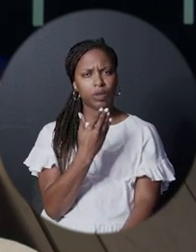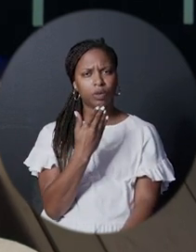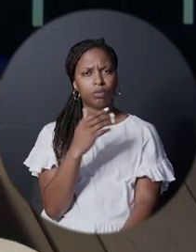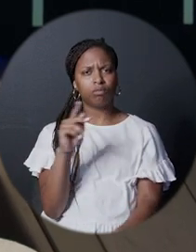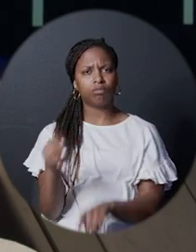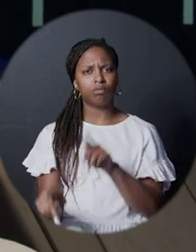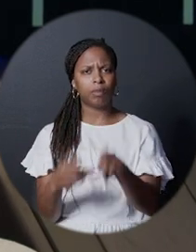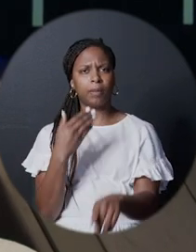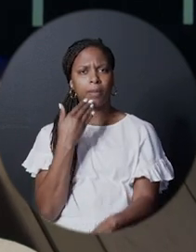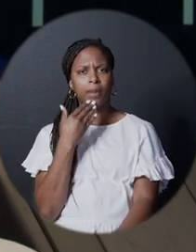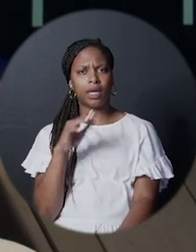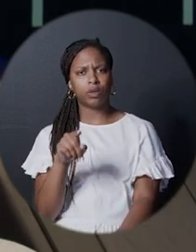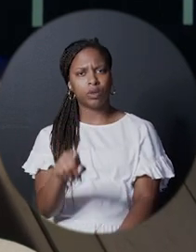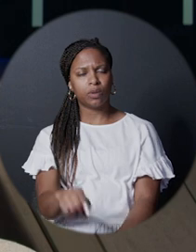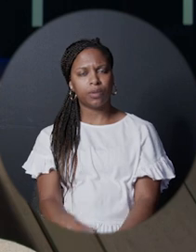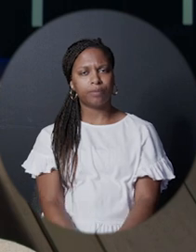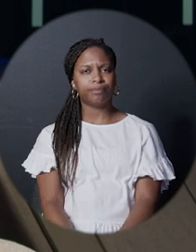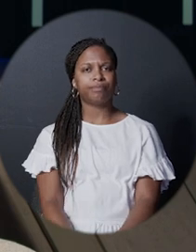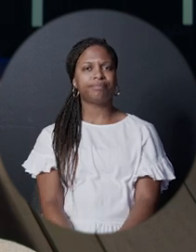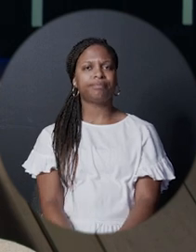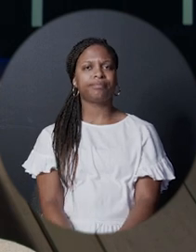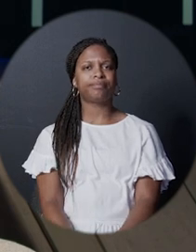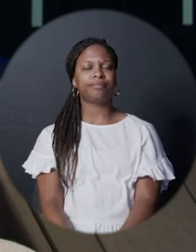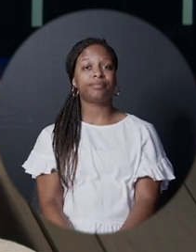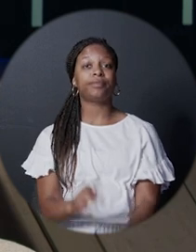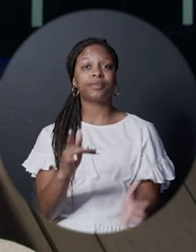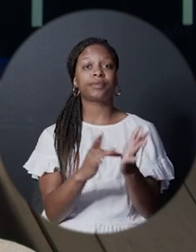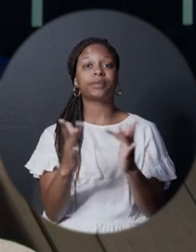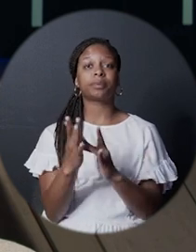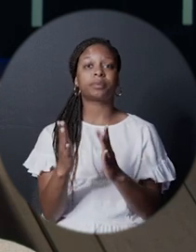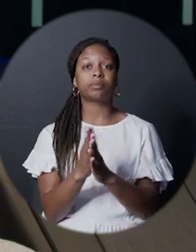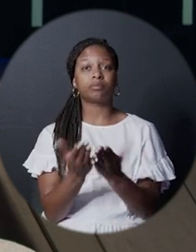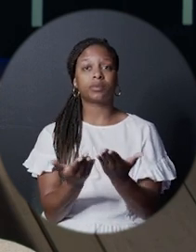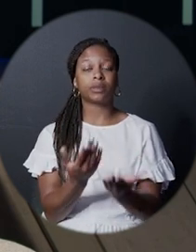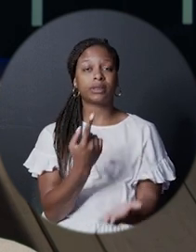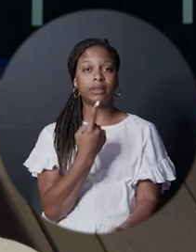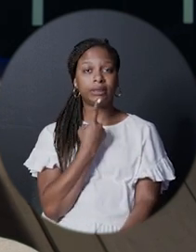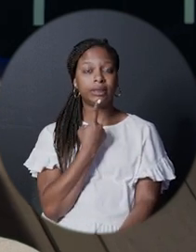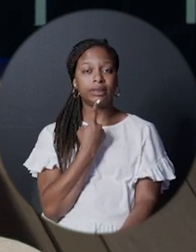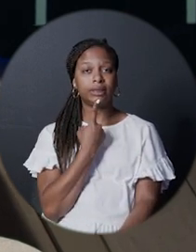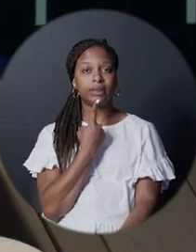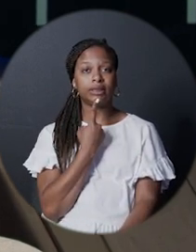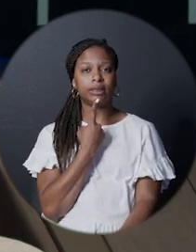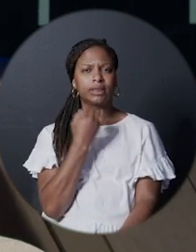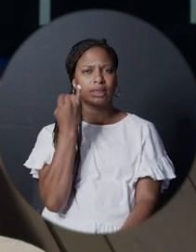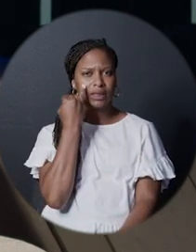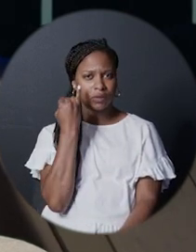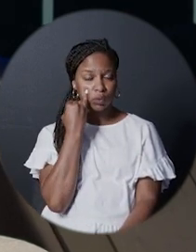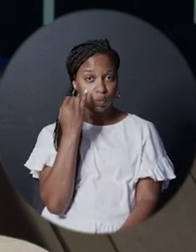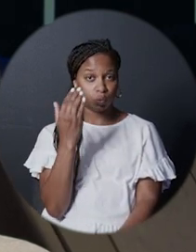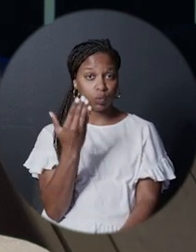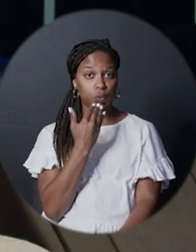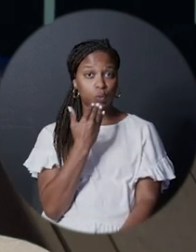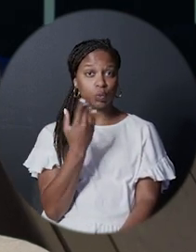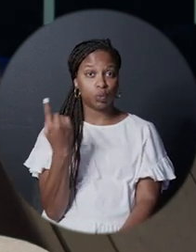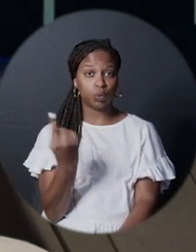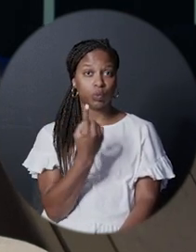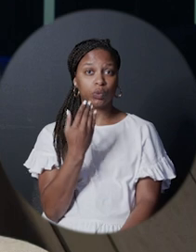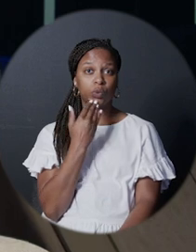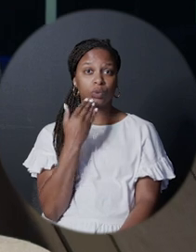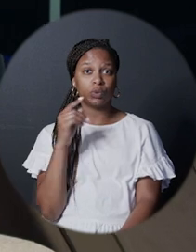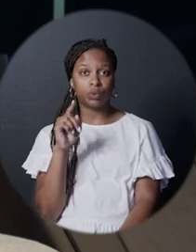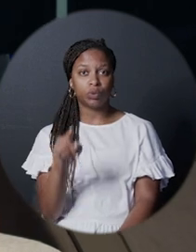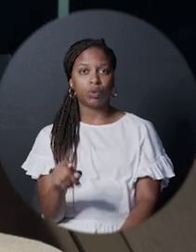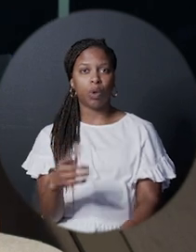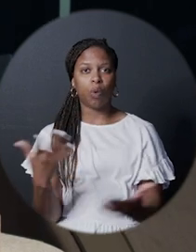good to those who do bad to you. The Bible says, if you do good